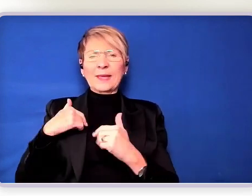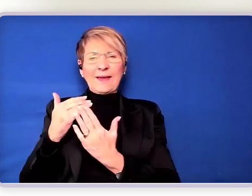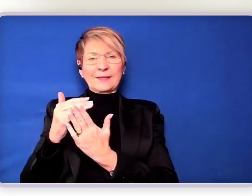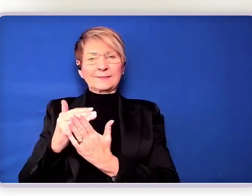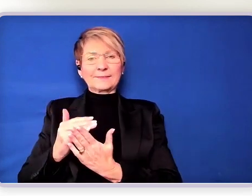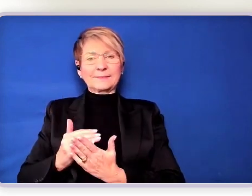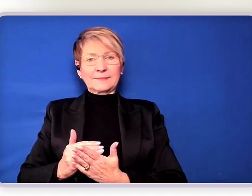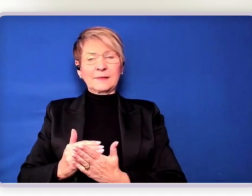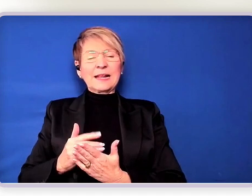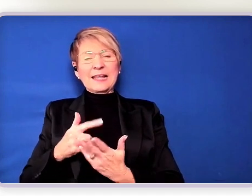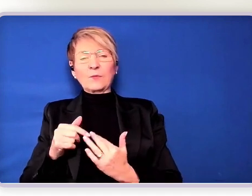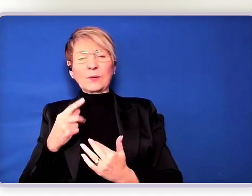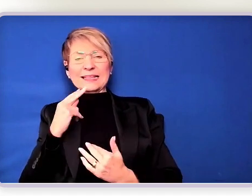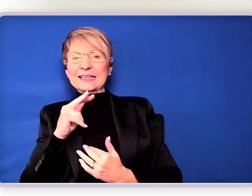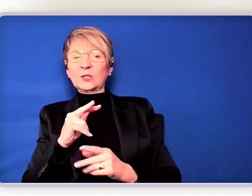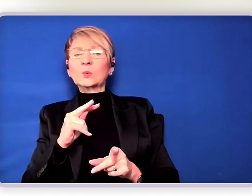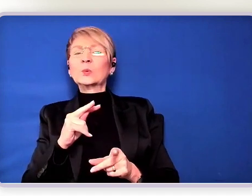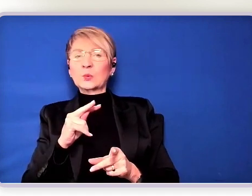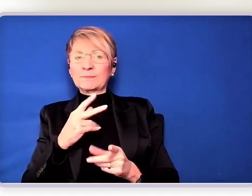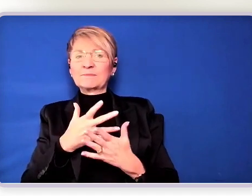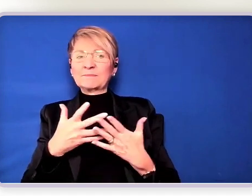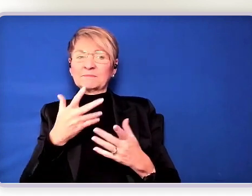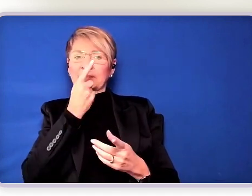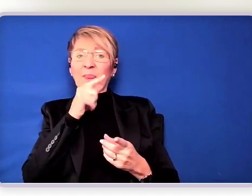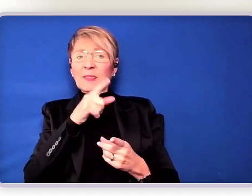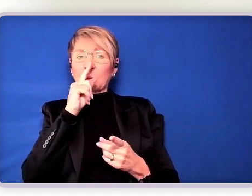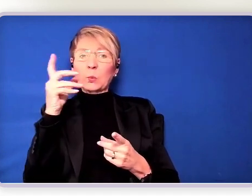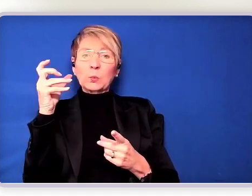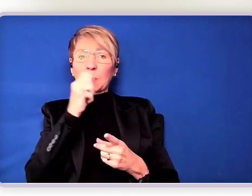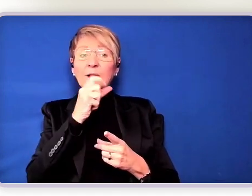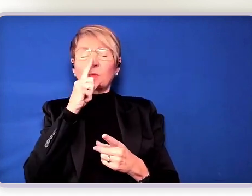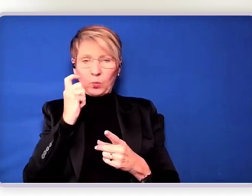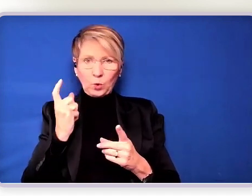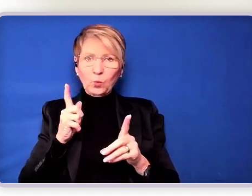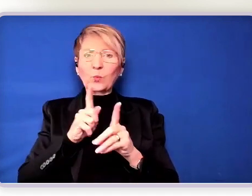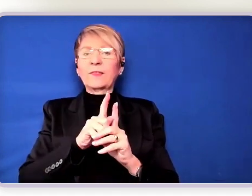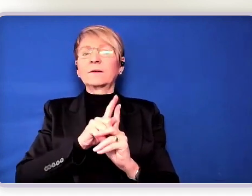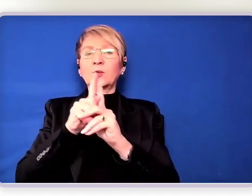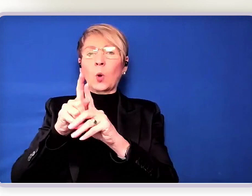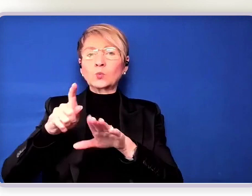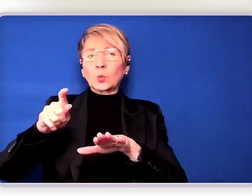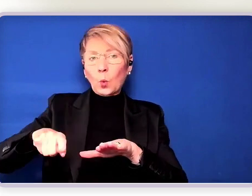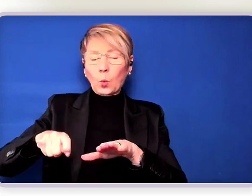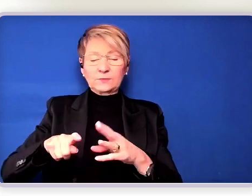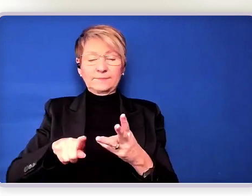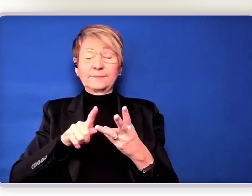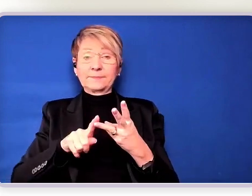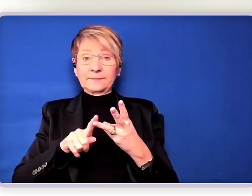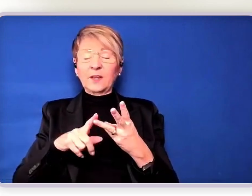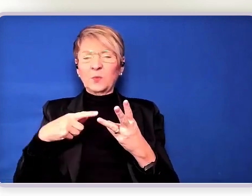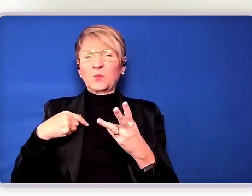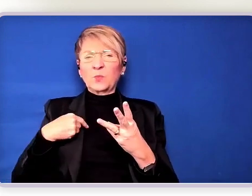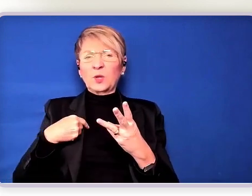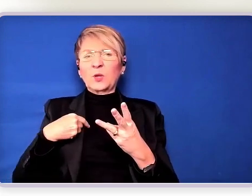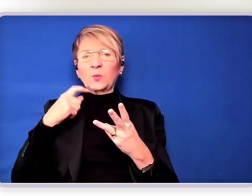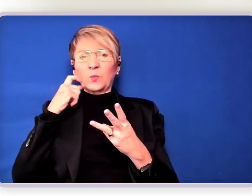win. And as I said, we're happy to work with advocates. Now, Villamanta, they